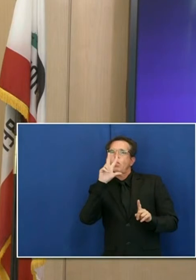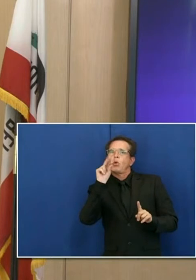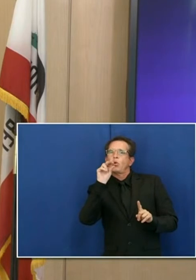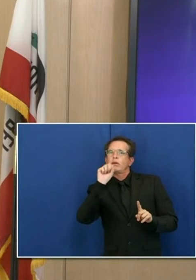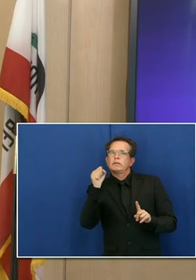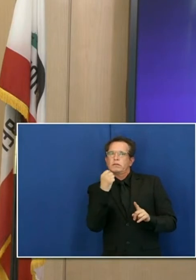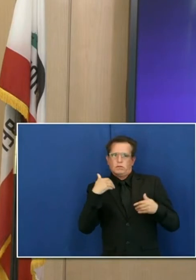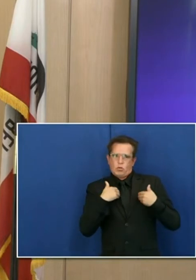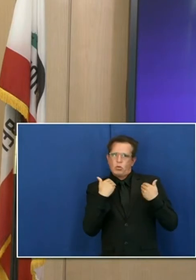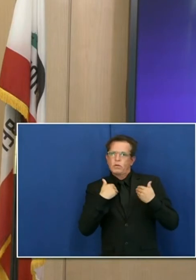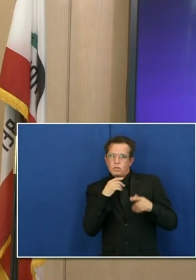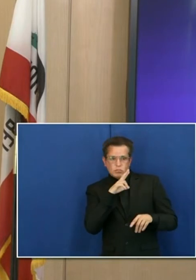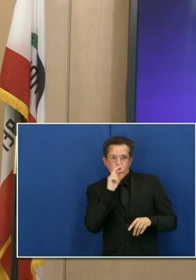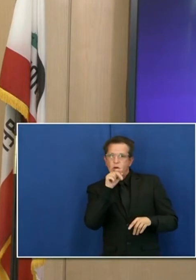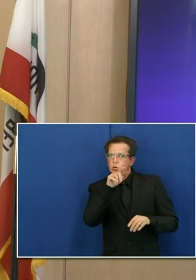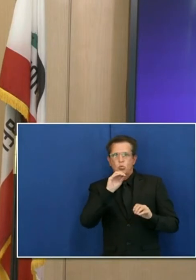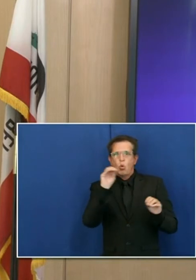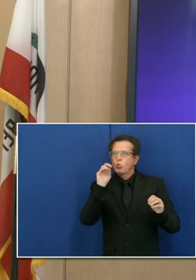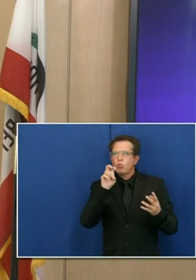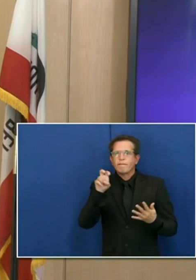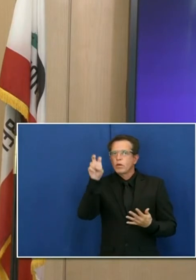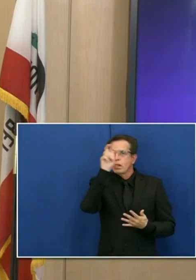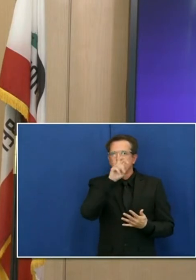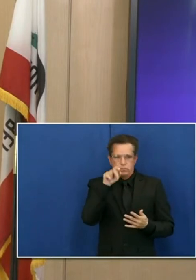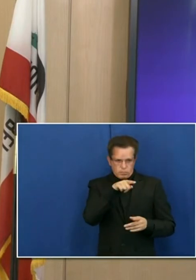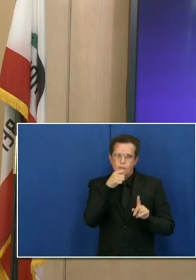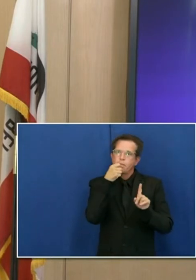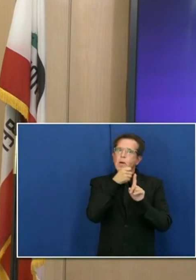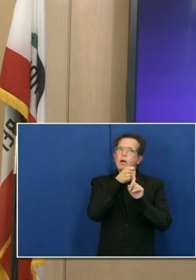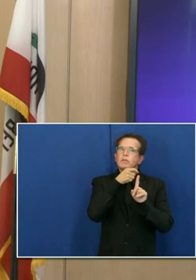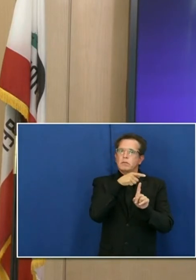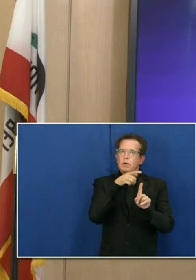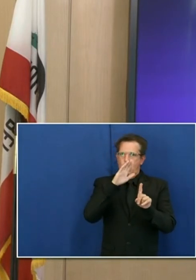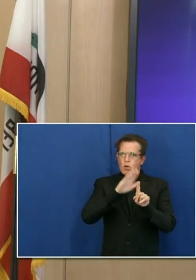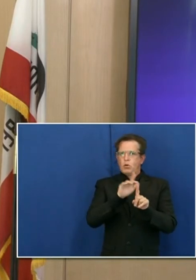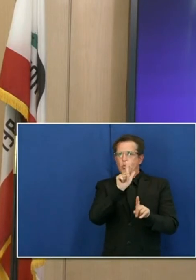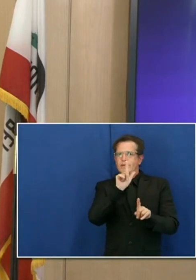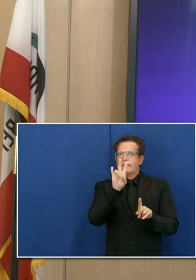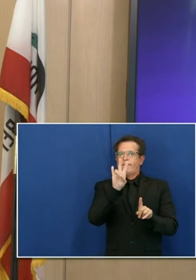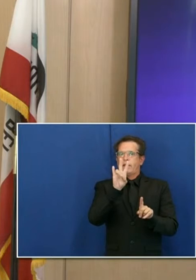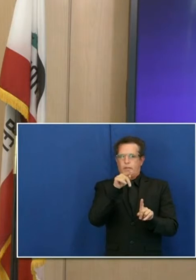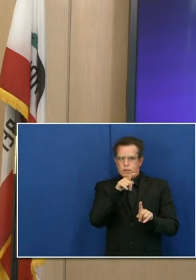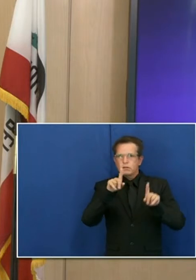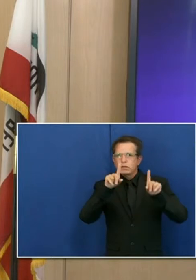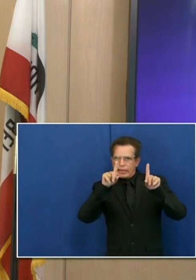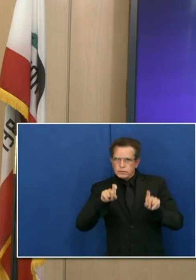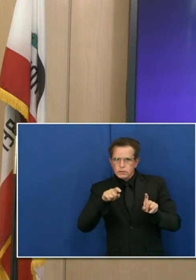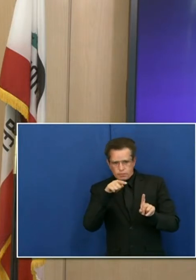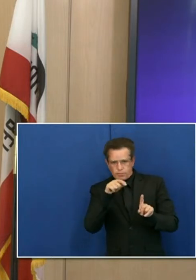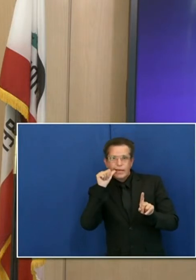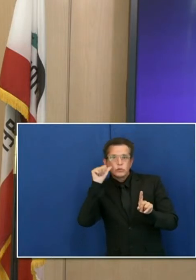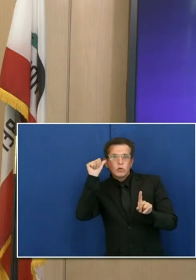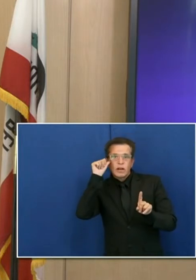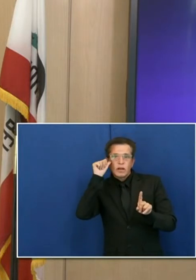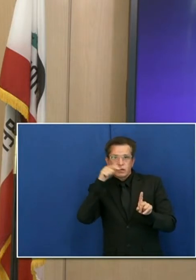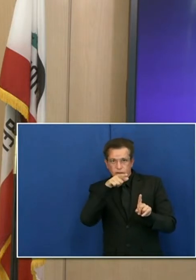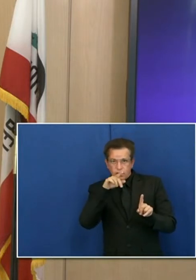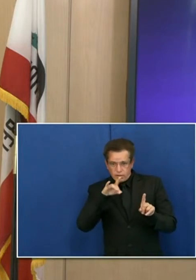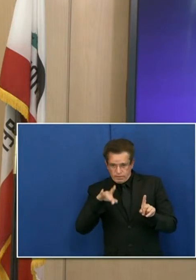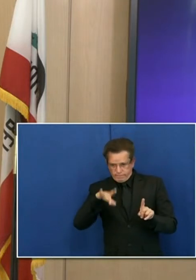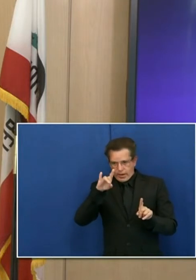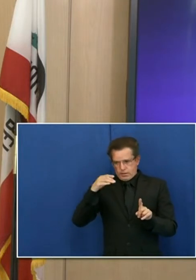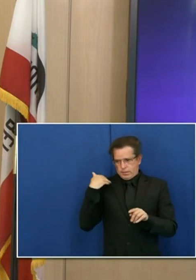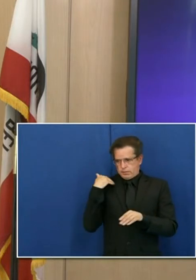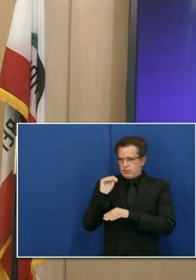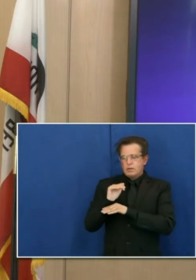no travel history who became symptomatic on the 27th, was tested yesterday, sequenced overnight